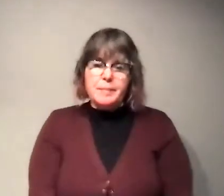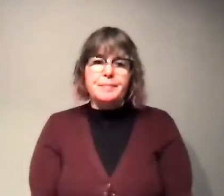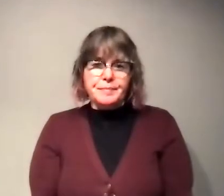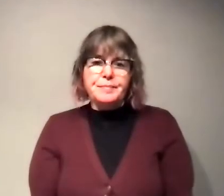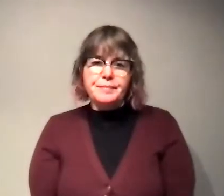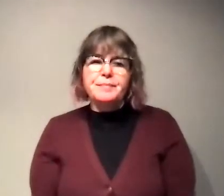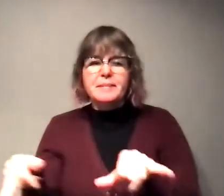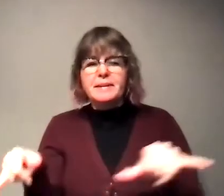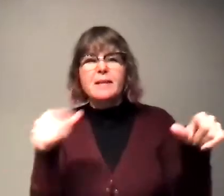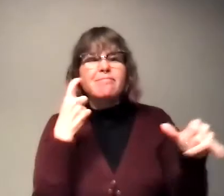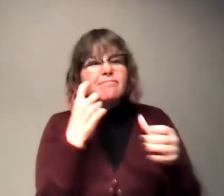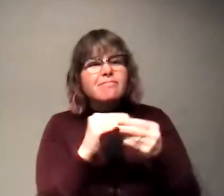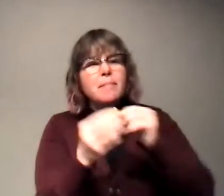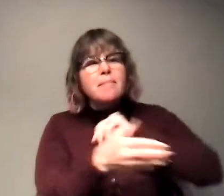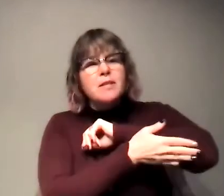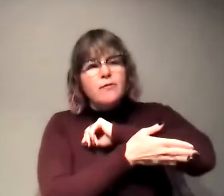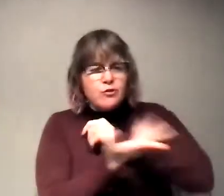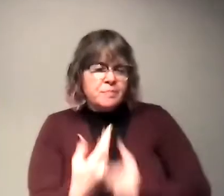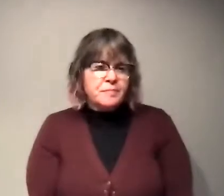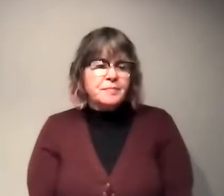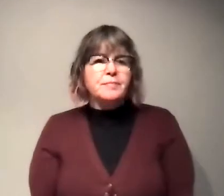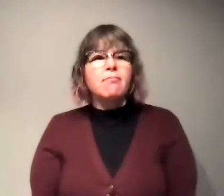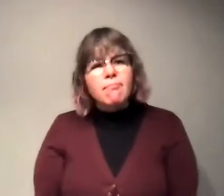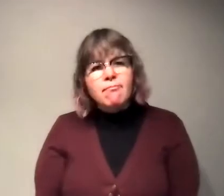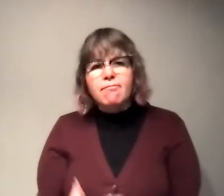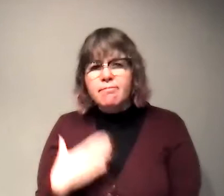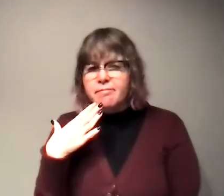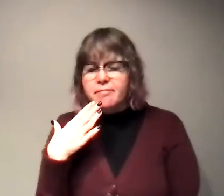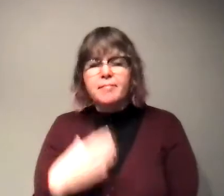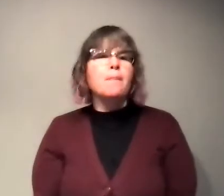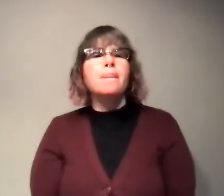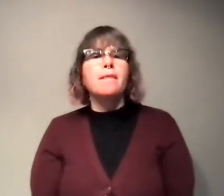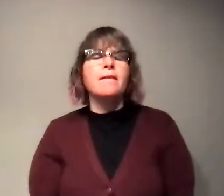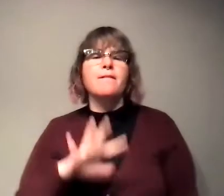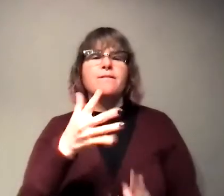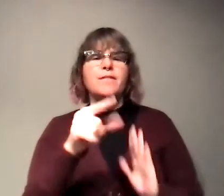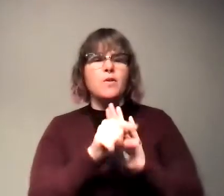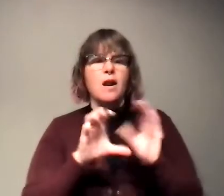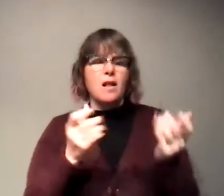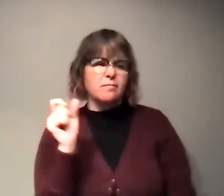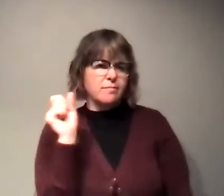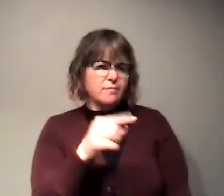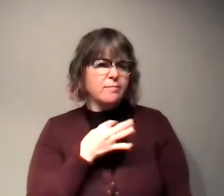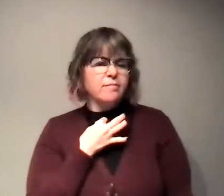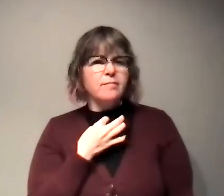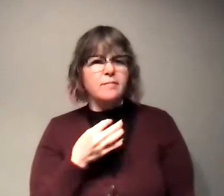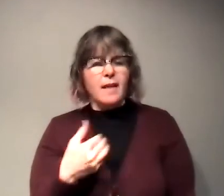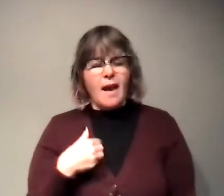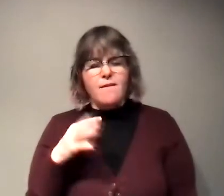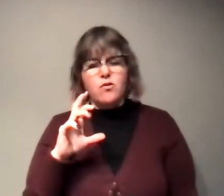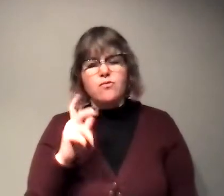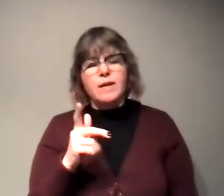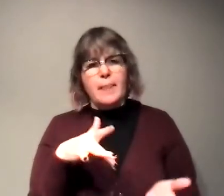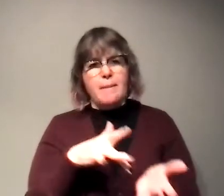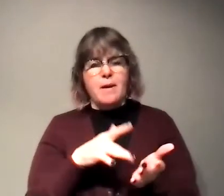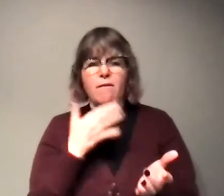to beavers. Awesome. Thank you. We've got a question from a fifth grade classroom now. We have a creek in the middle of our